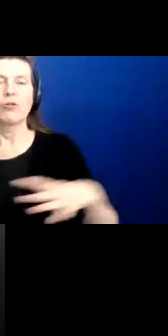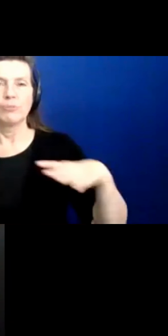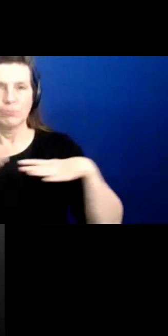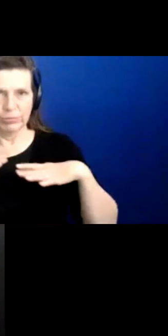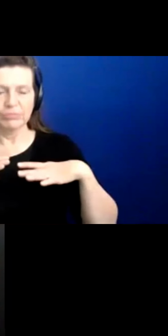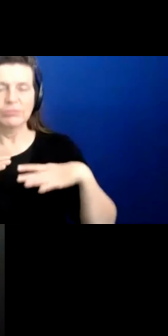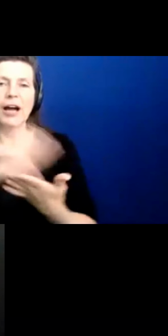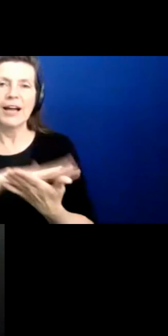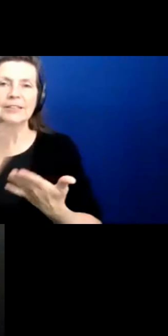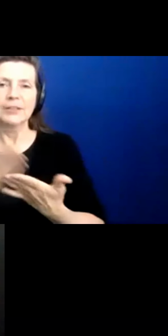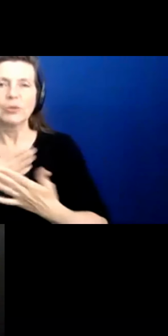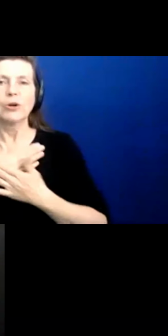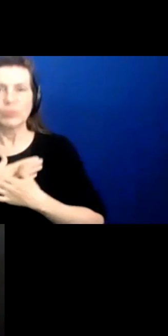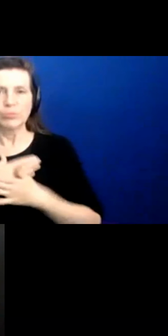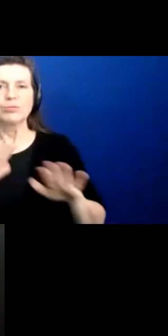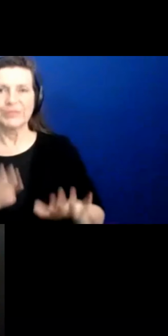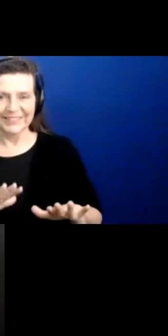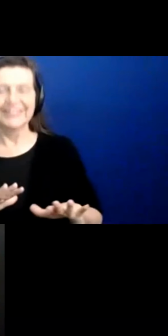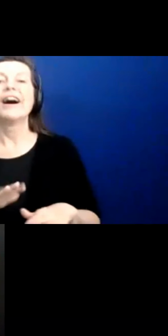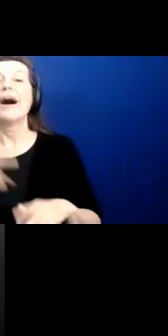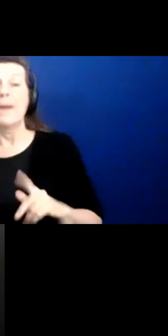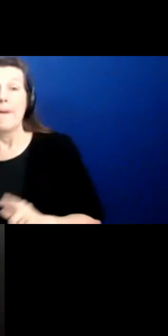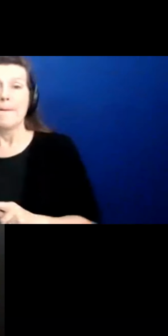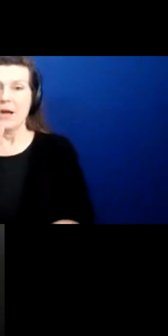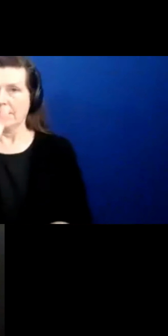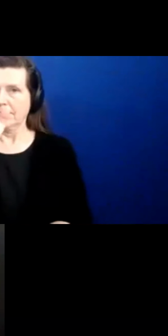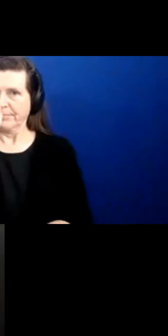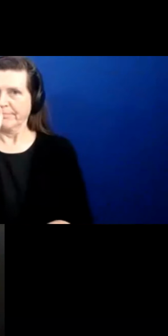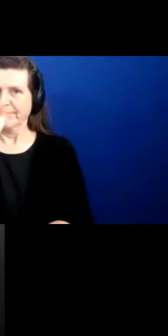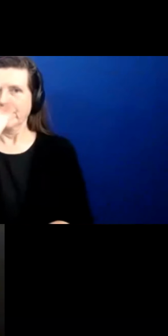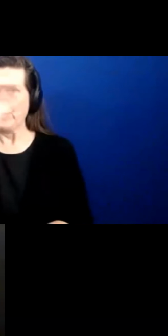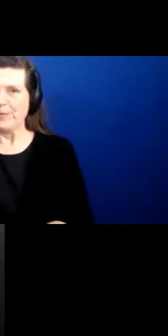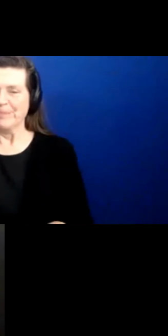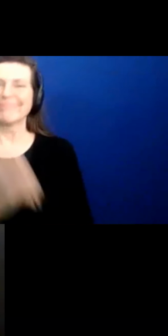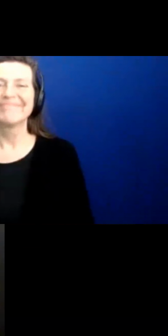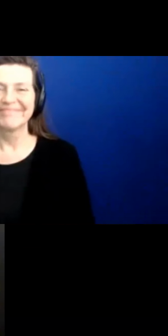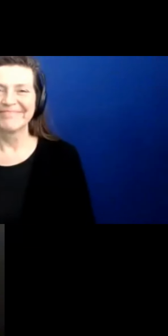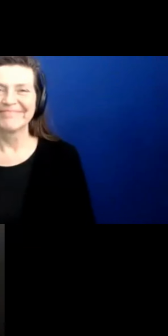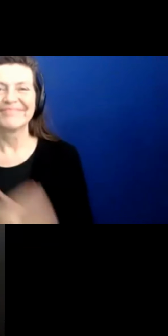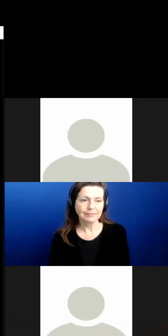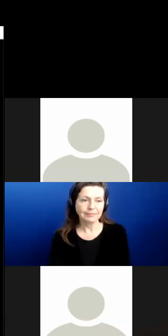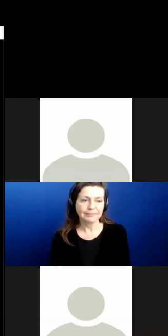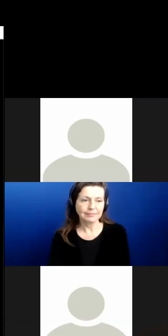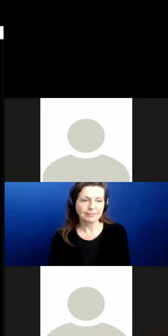time, and then we'll be back at the hour. Okay, see you later.